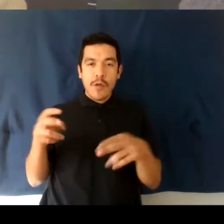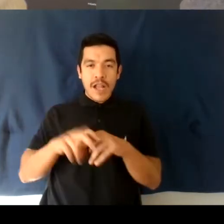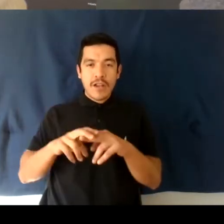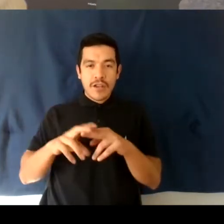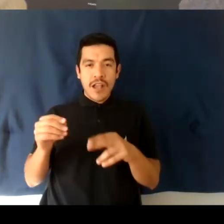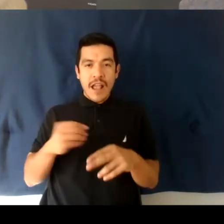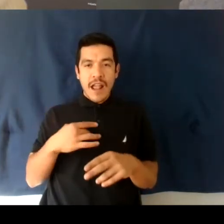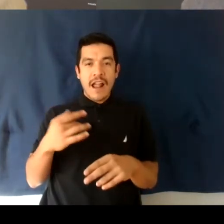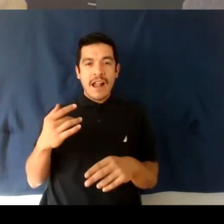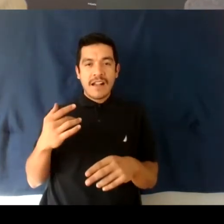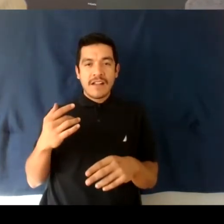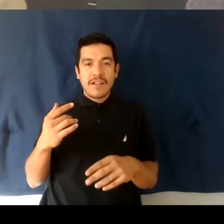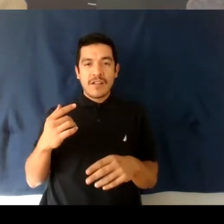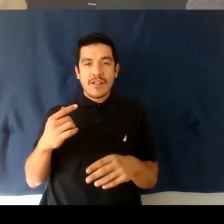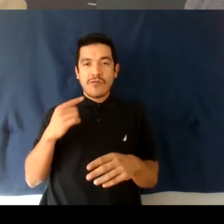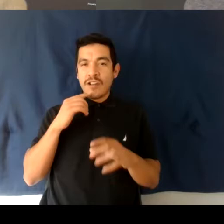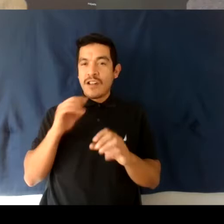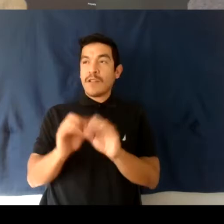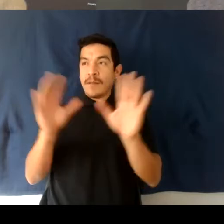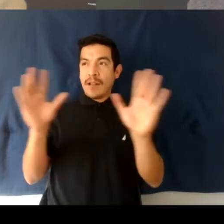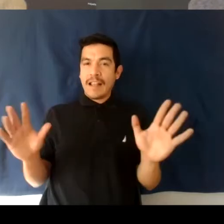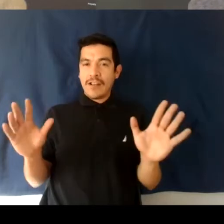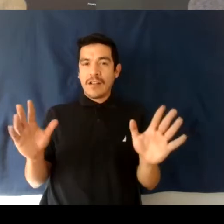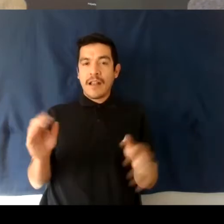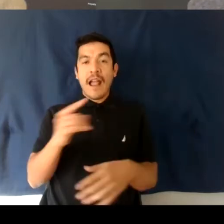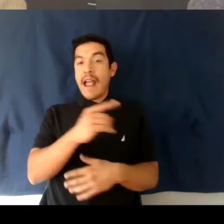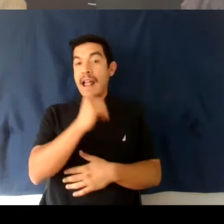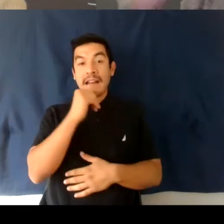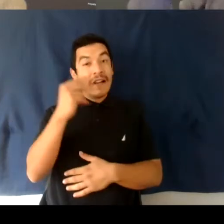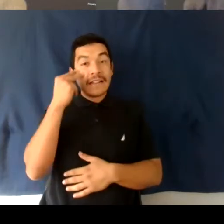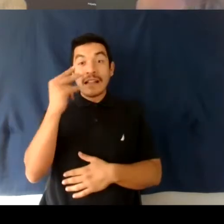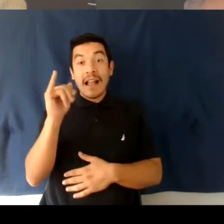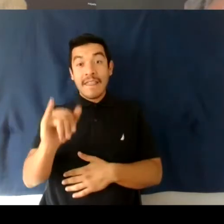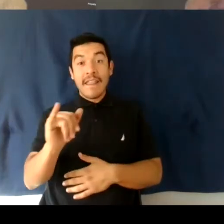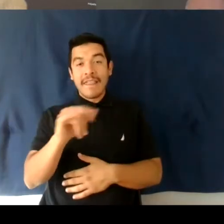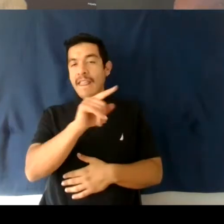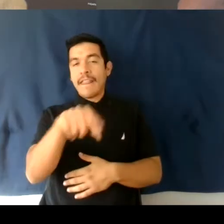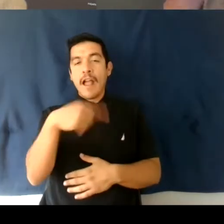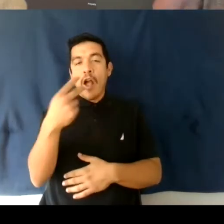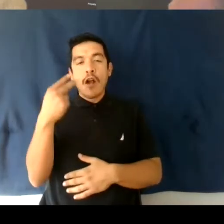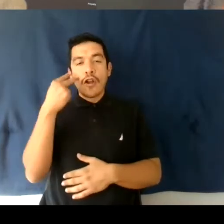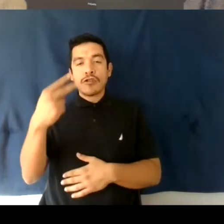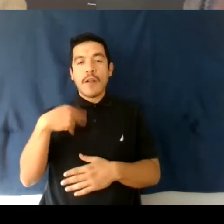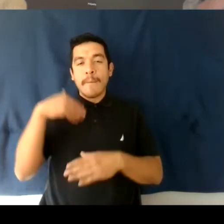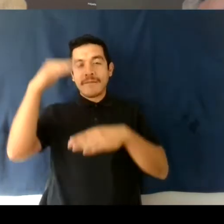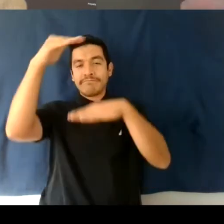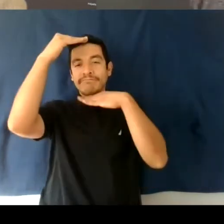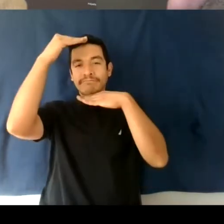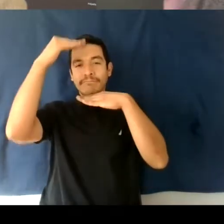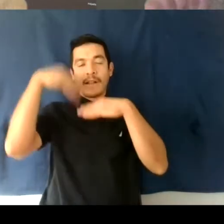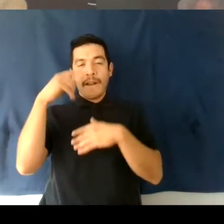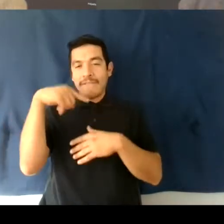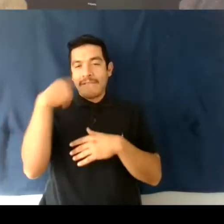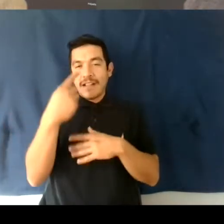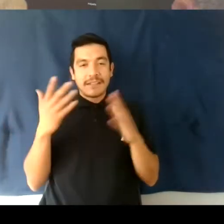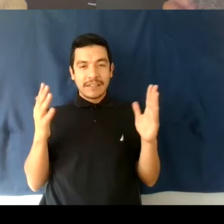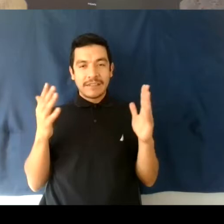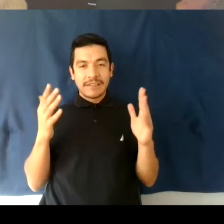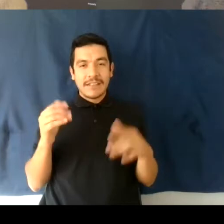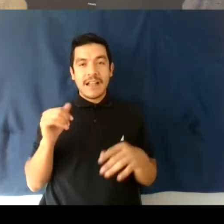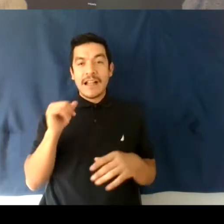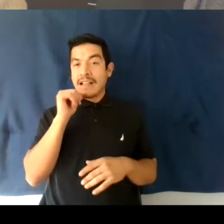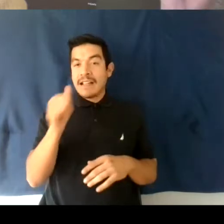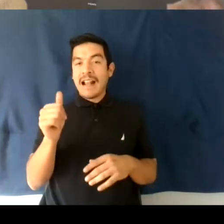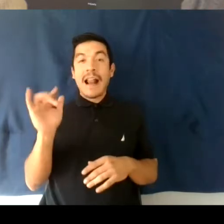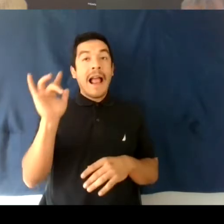spina bifida and all these other things. They didn't see that. They only saw my headshot of my face, didn't click to read